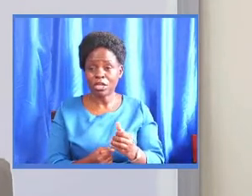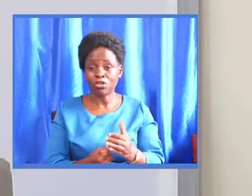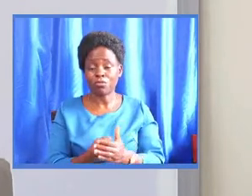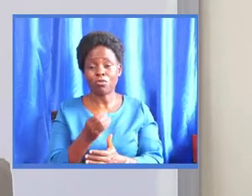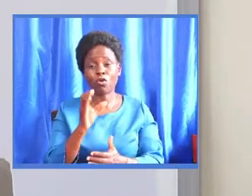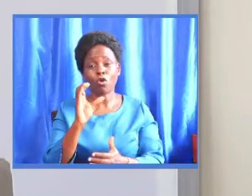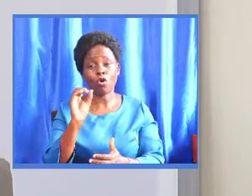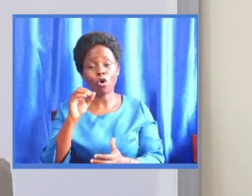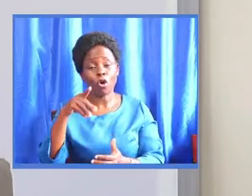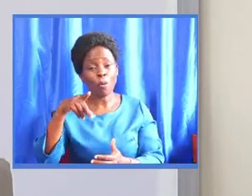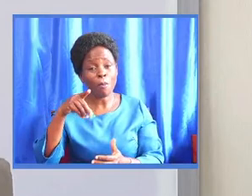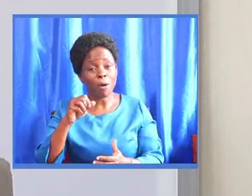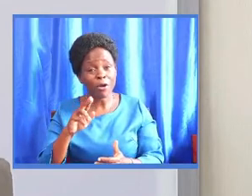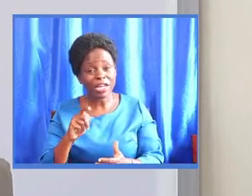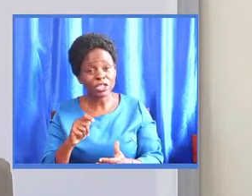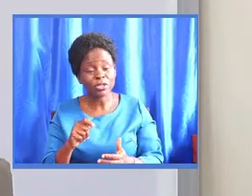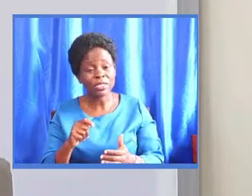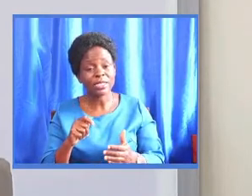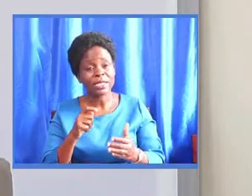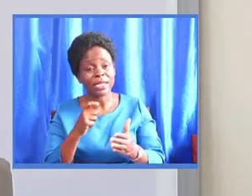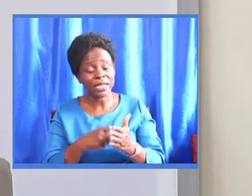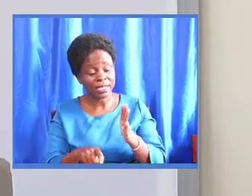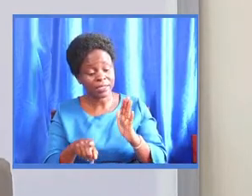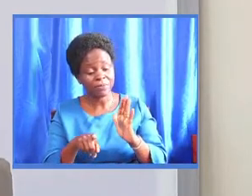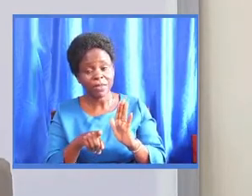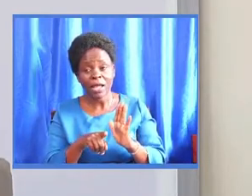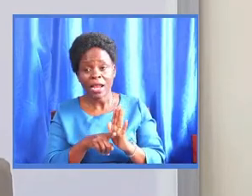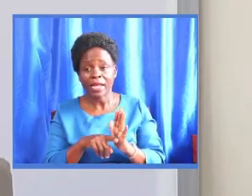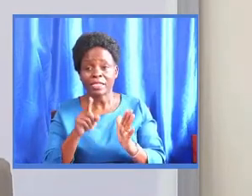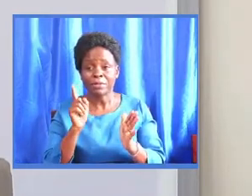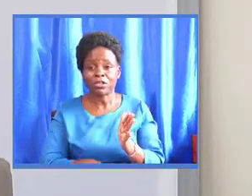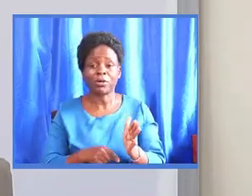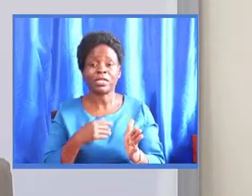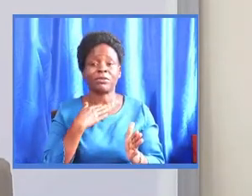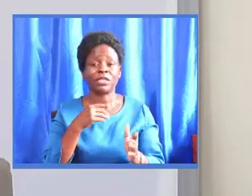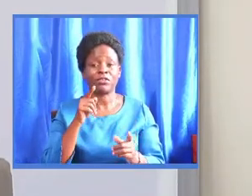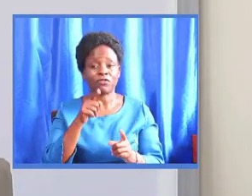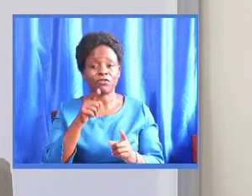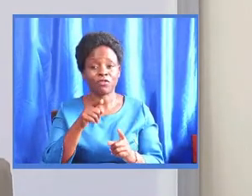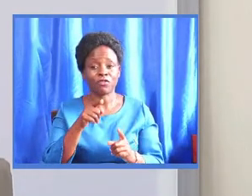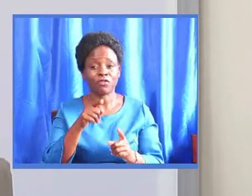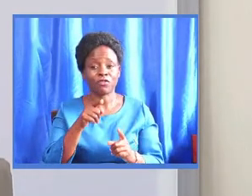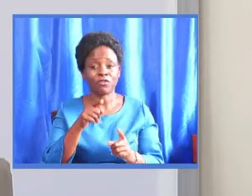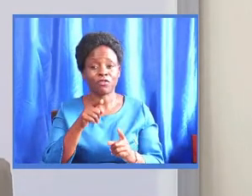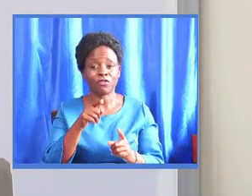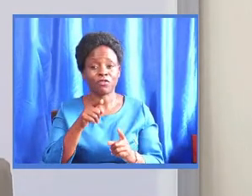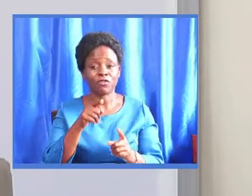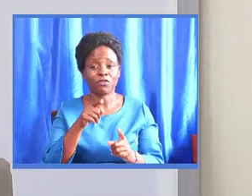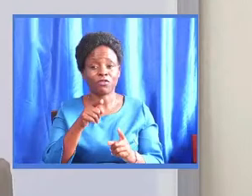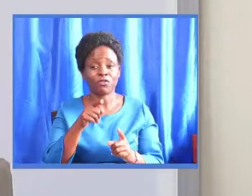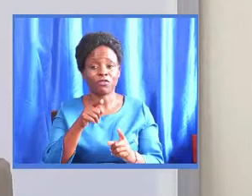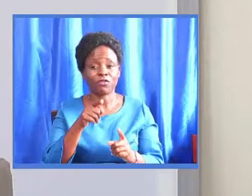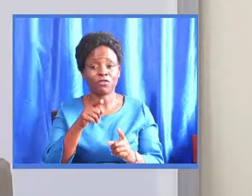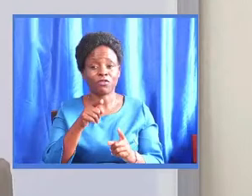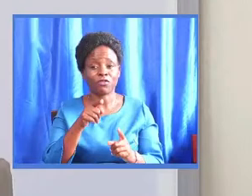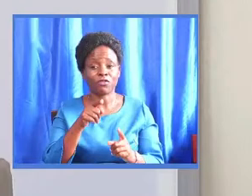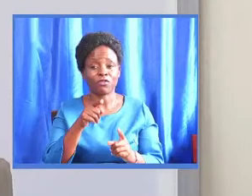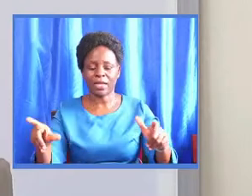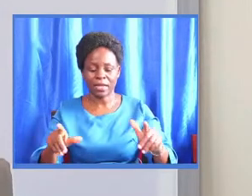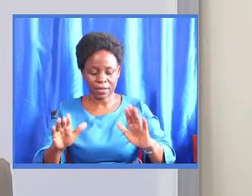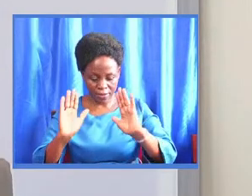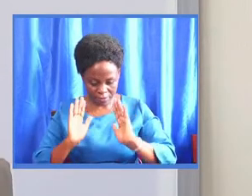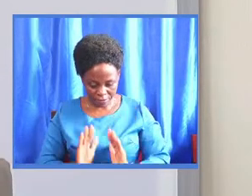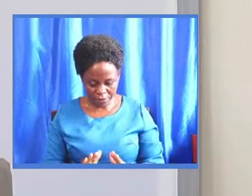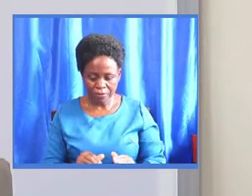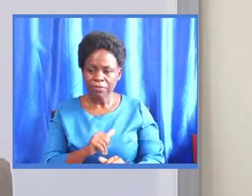tax liability less by what was withheld from you at that point of purchasing or selling the land. The